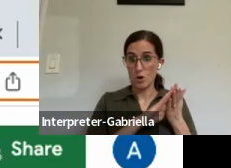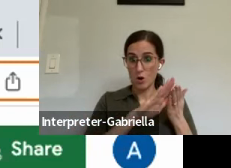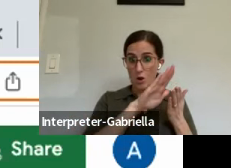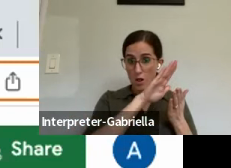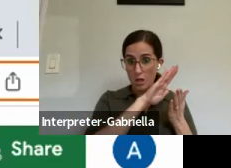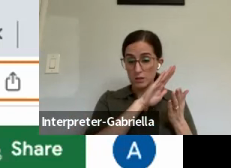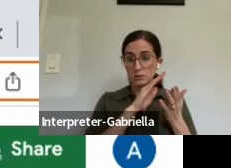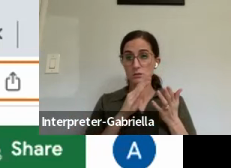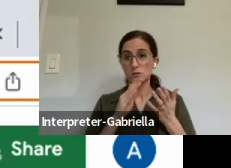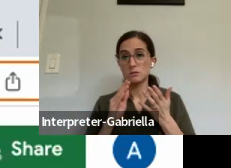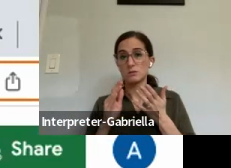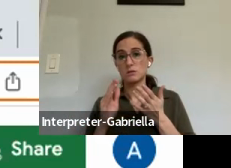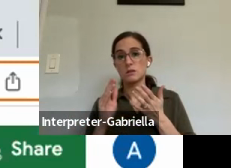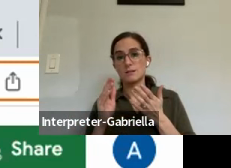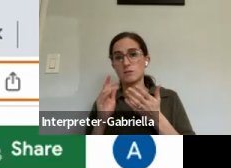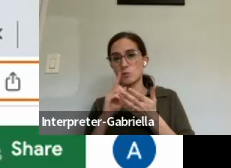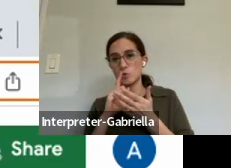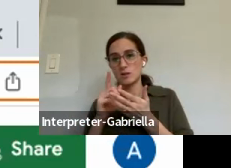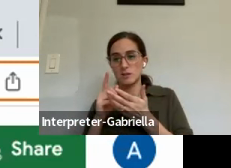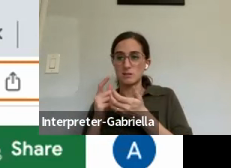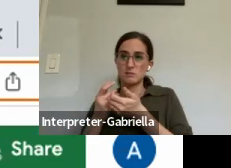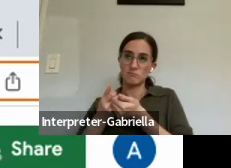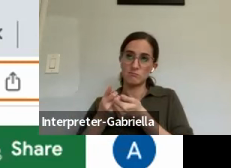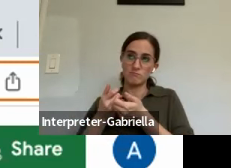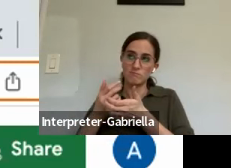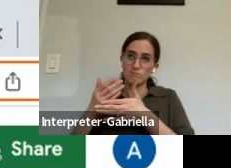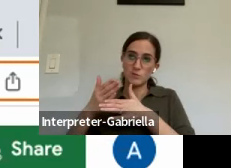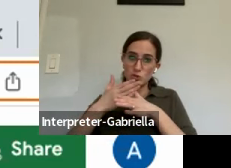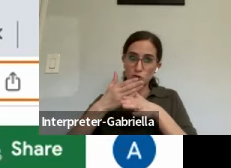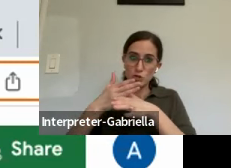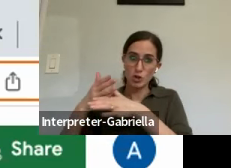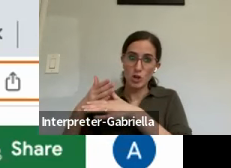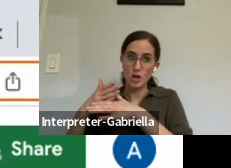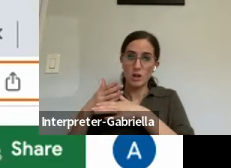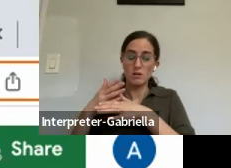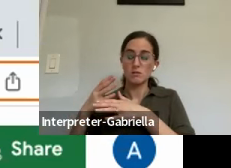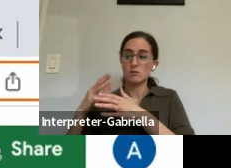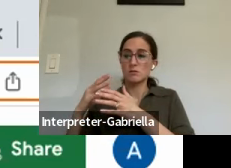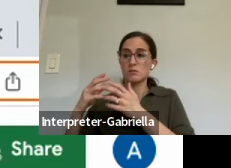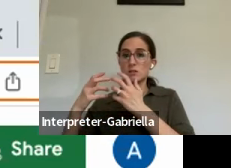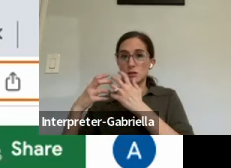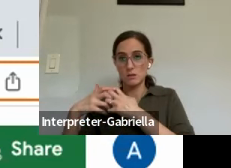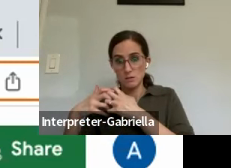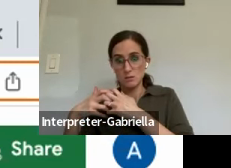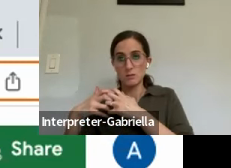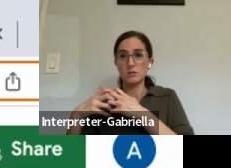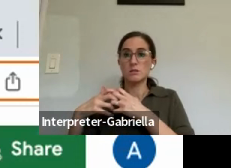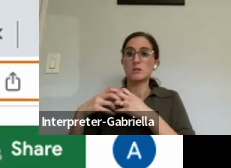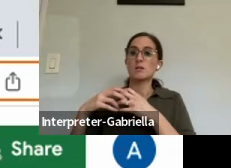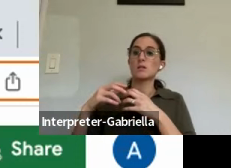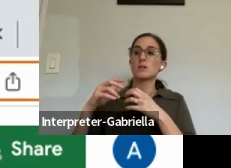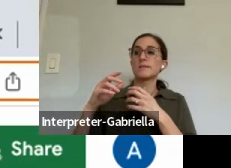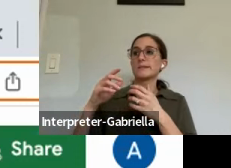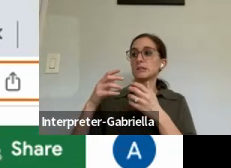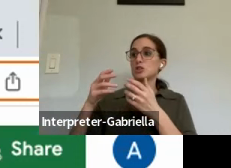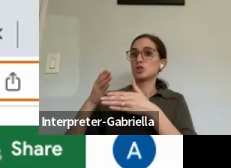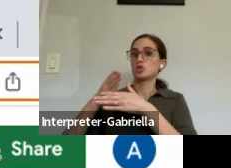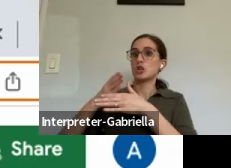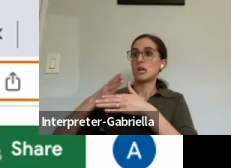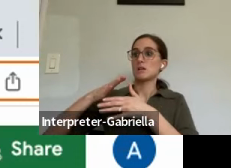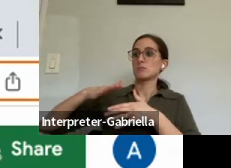provide basically a shared labor force, shared equipment, and shared space for early stage and small manufacturing companies who don't have the resources